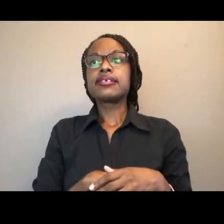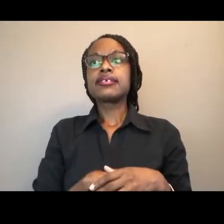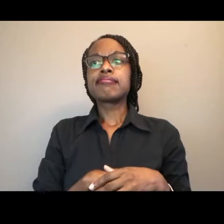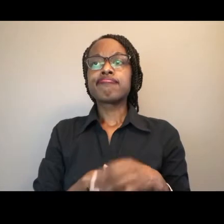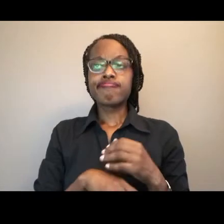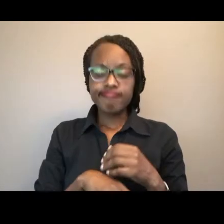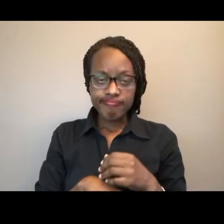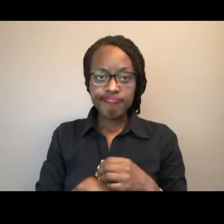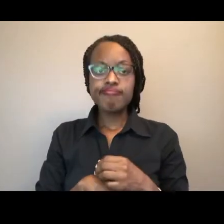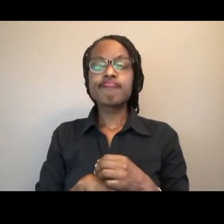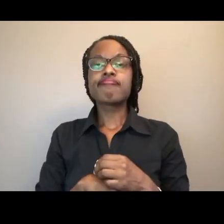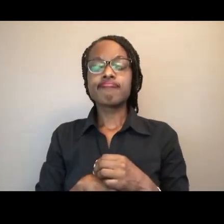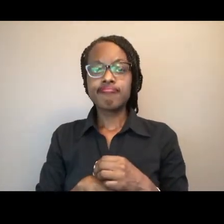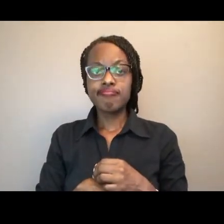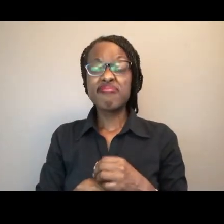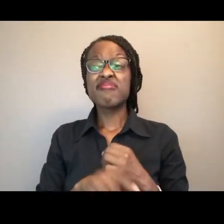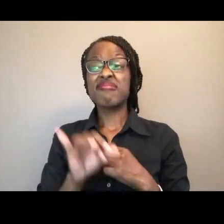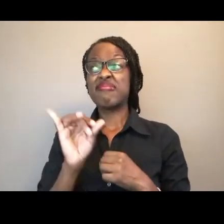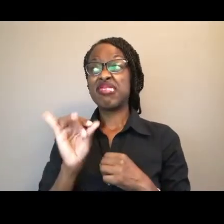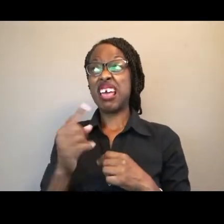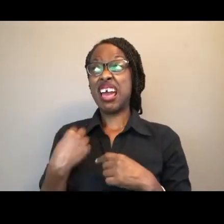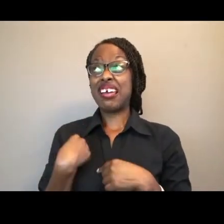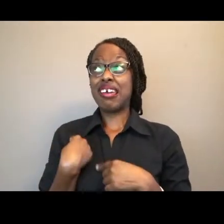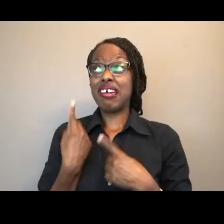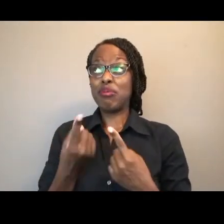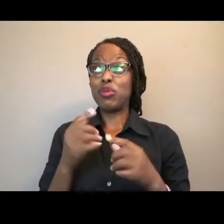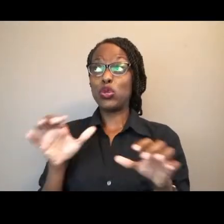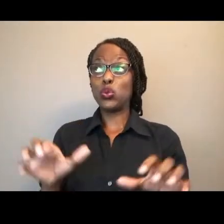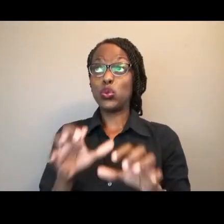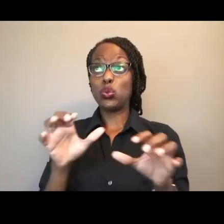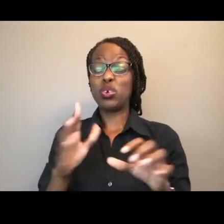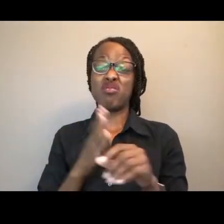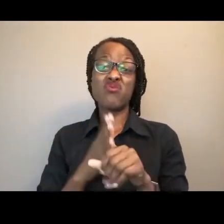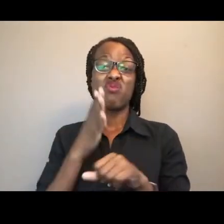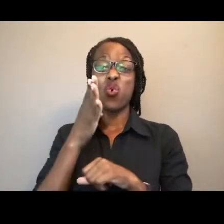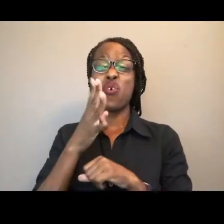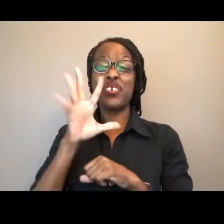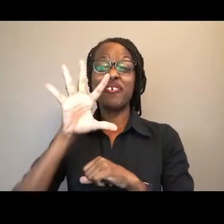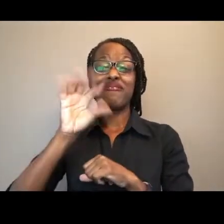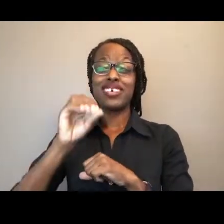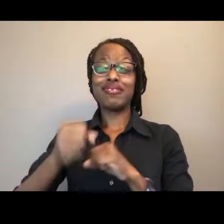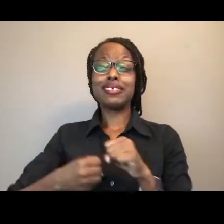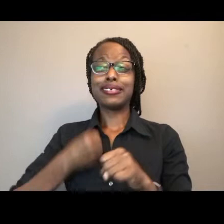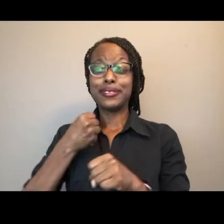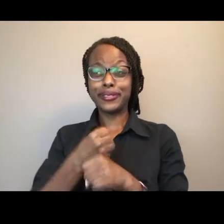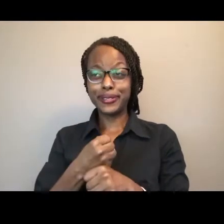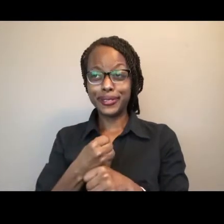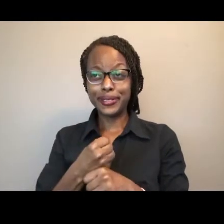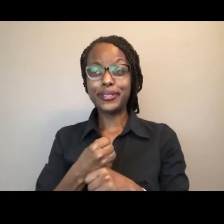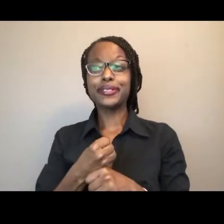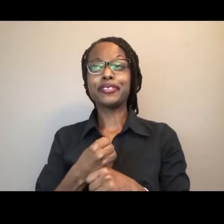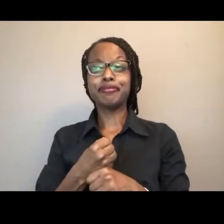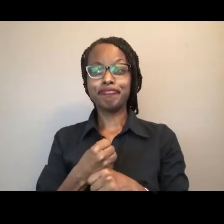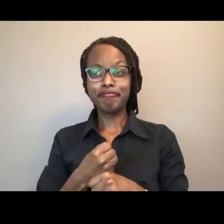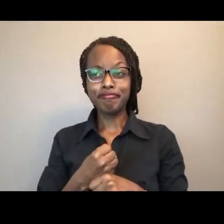been doing this for over 50 years of my